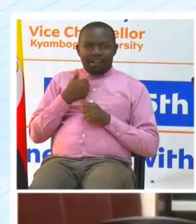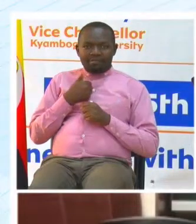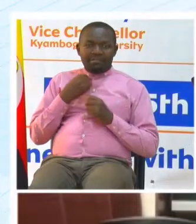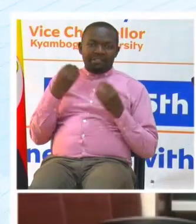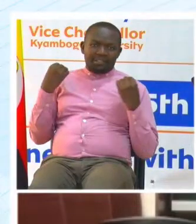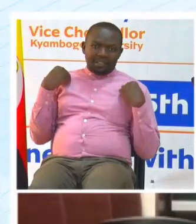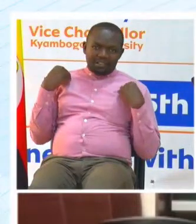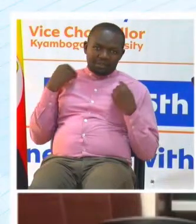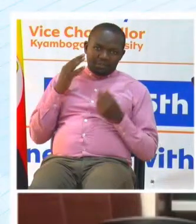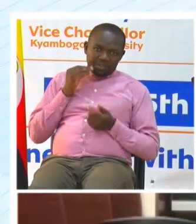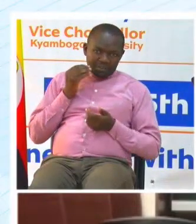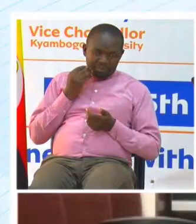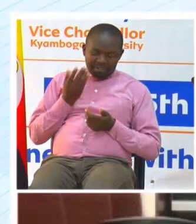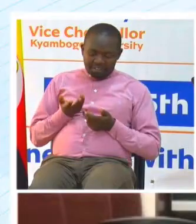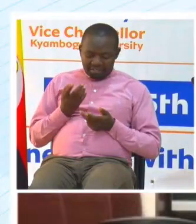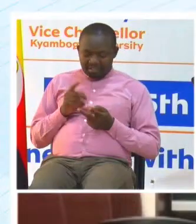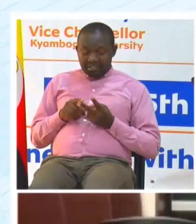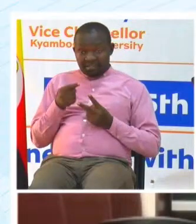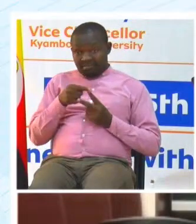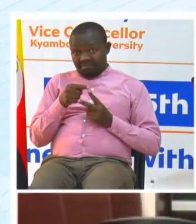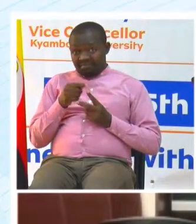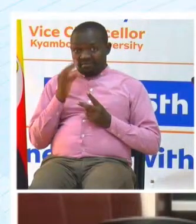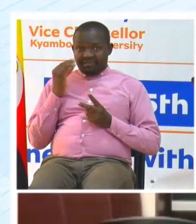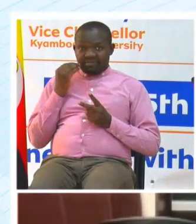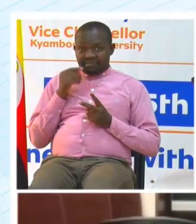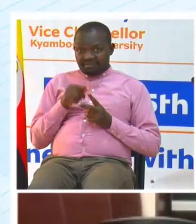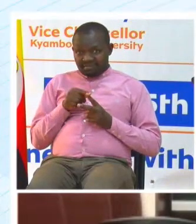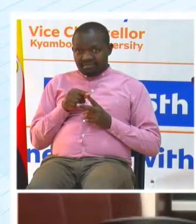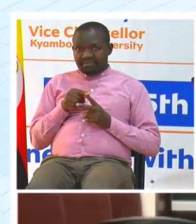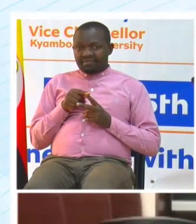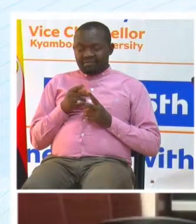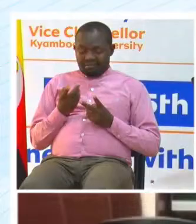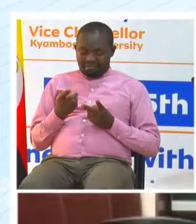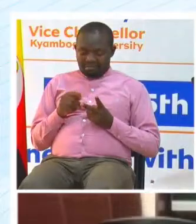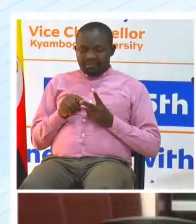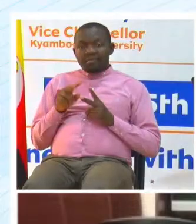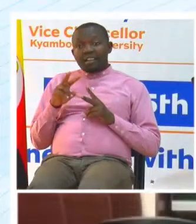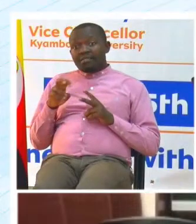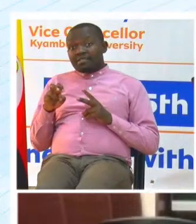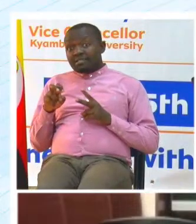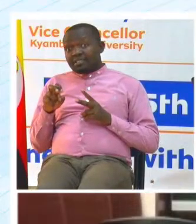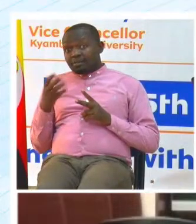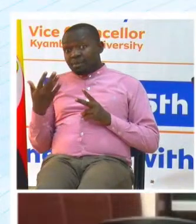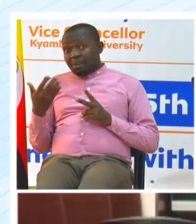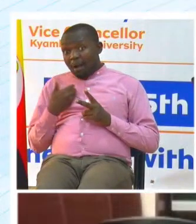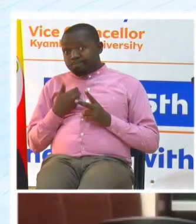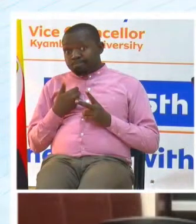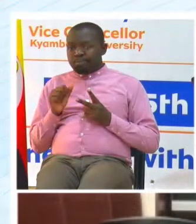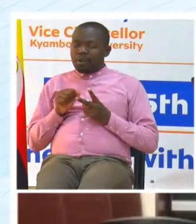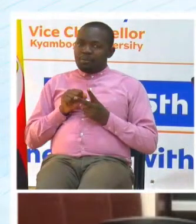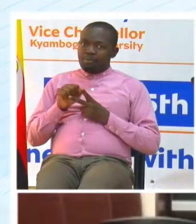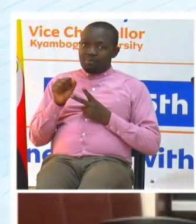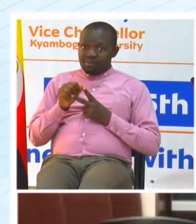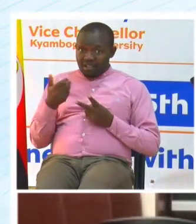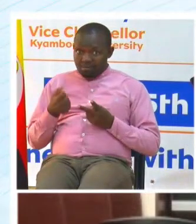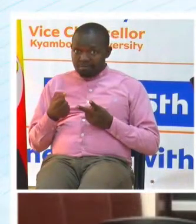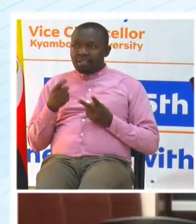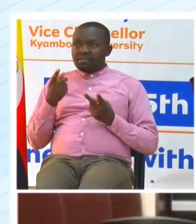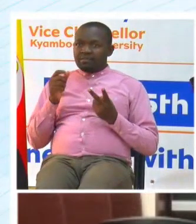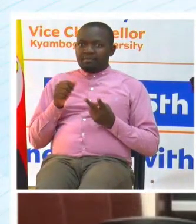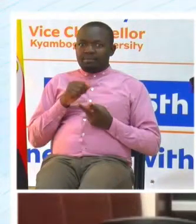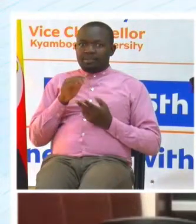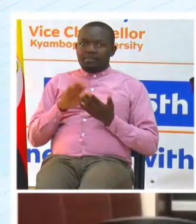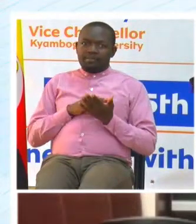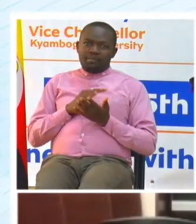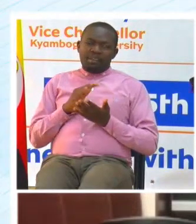experience, such experience if you have any, and also just research papers if you have published any. Should be one page,